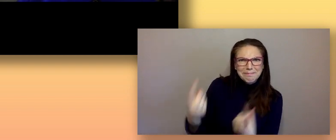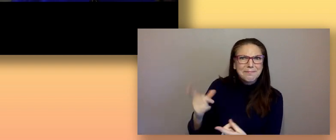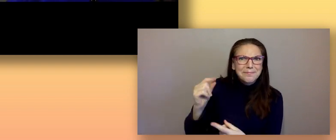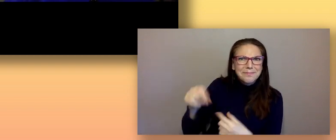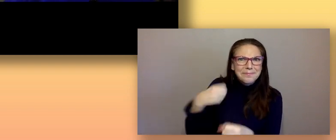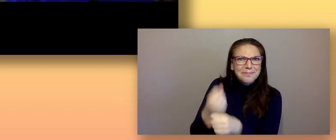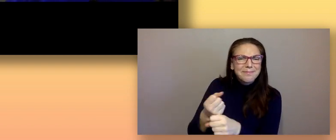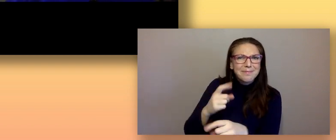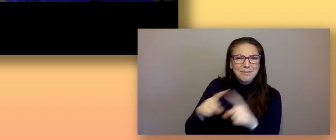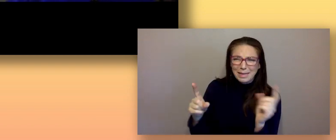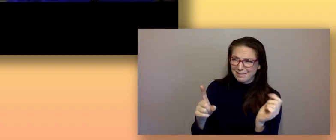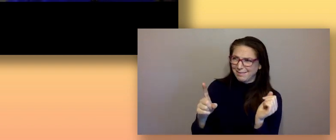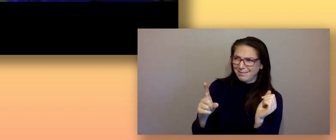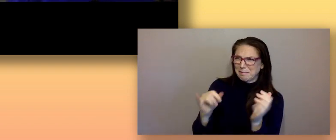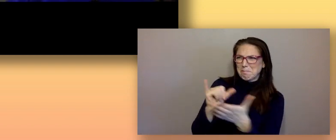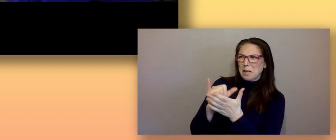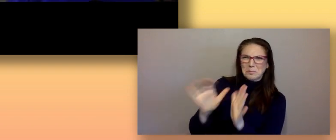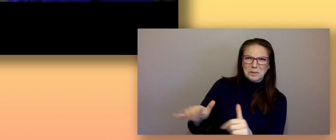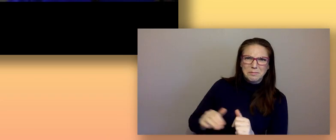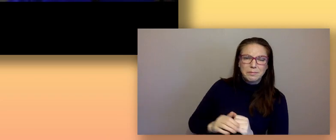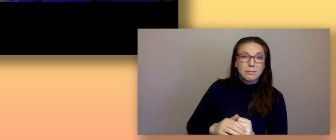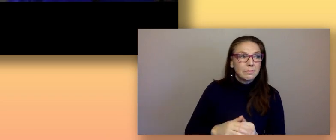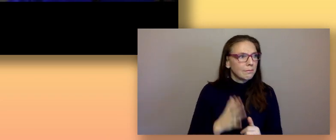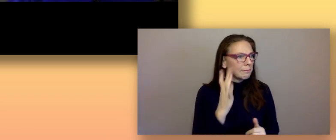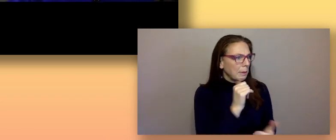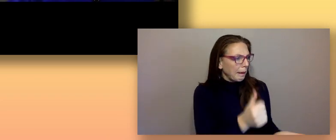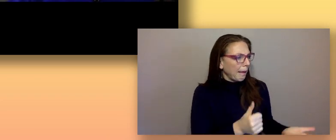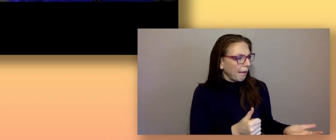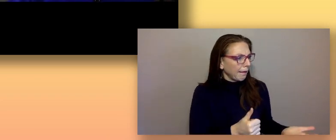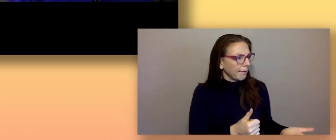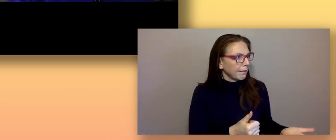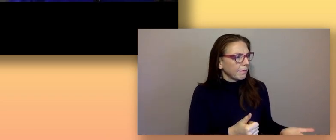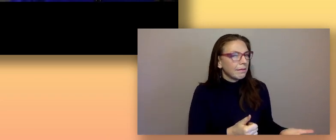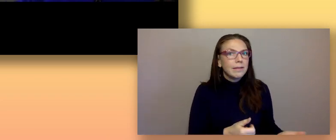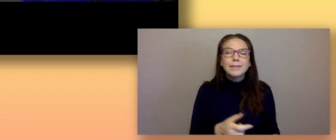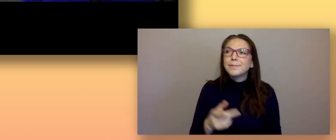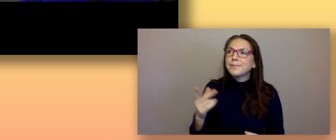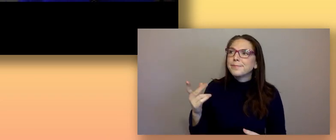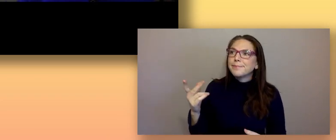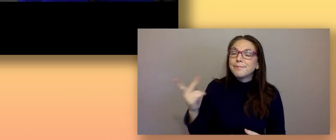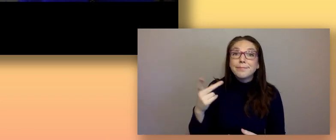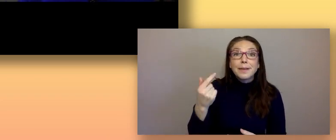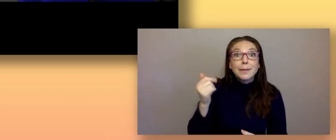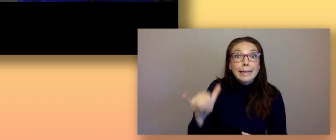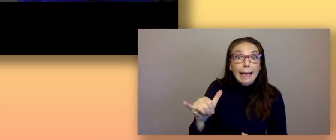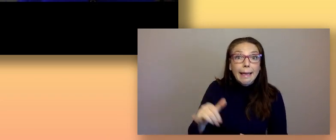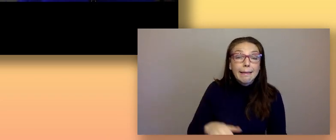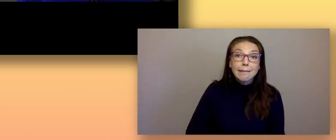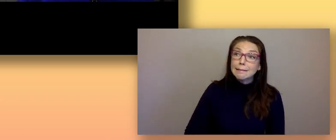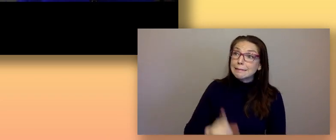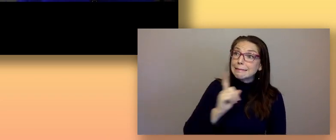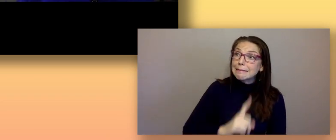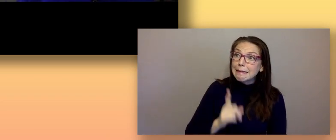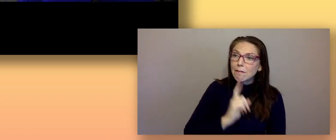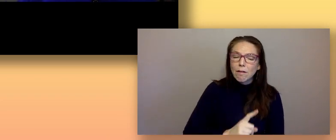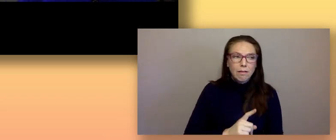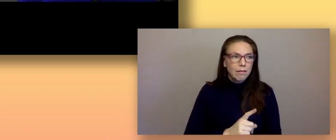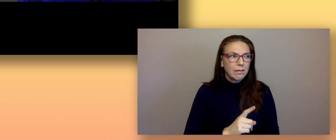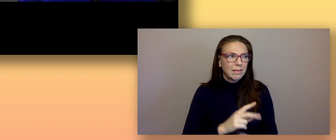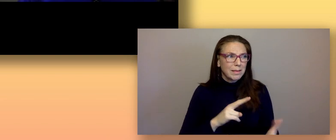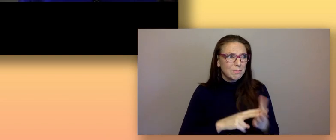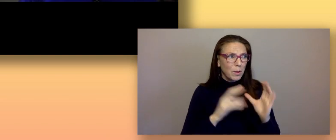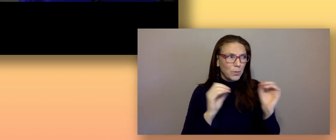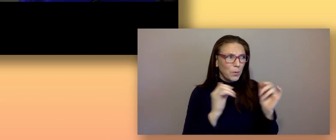years, but it can't possibly be you. And why not? Because we're both gay and single. But we never did